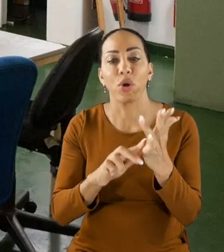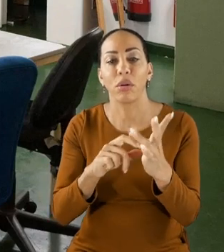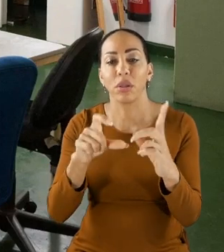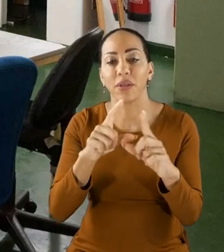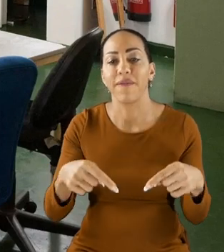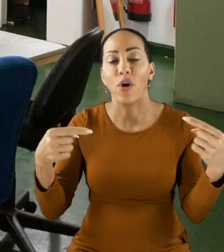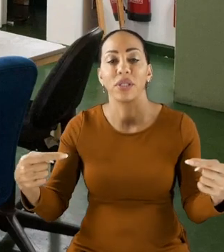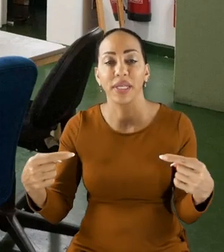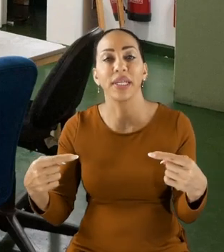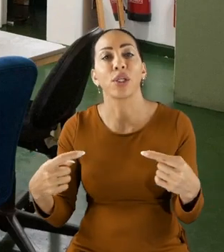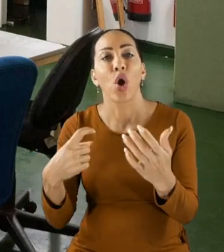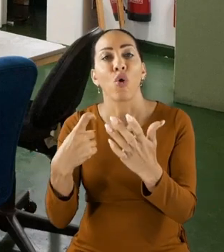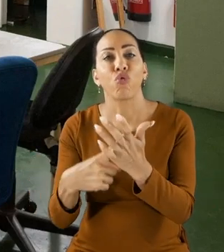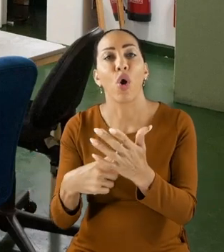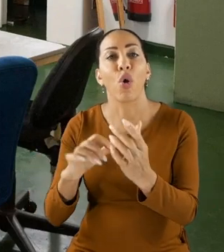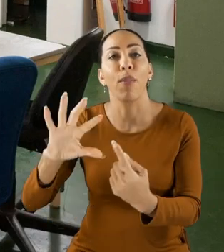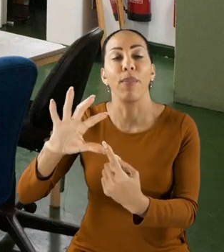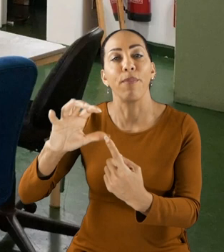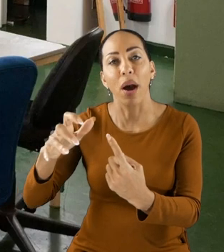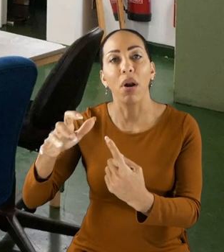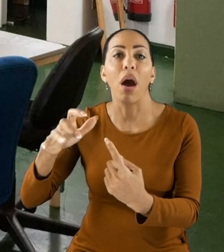it outlines a court case